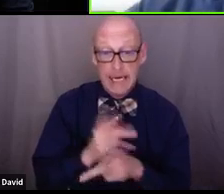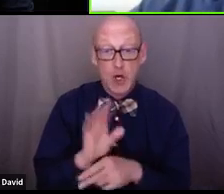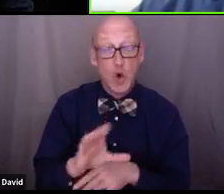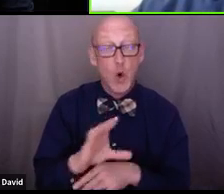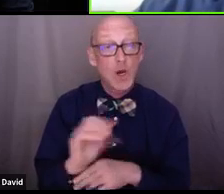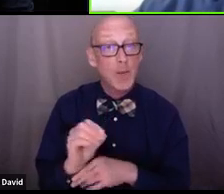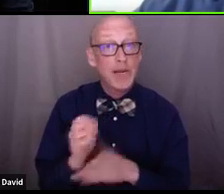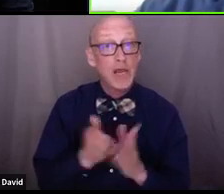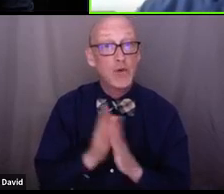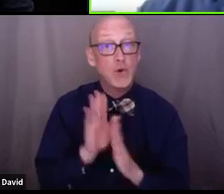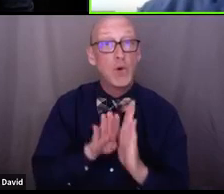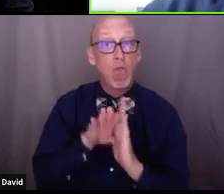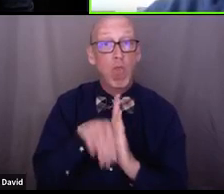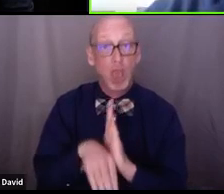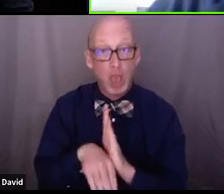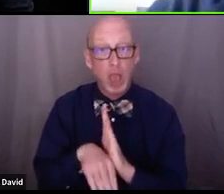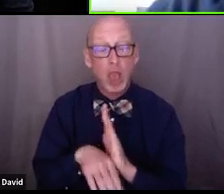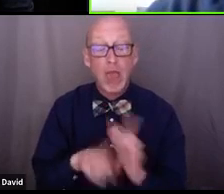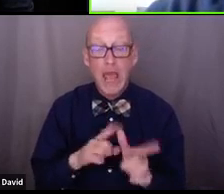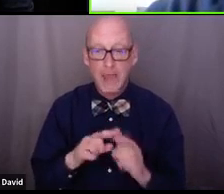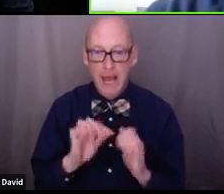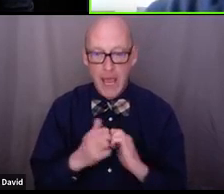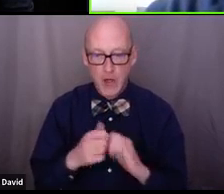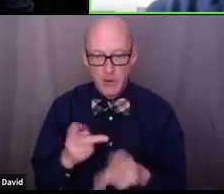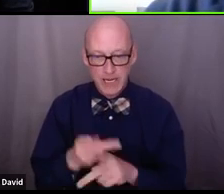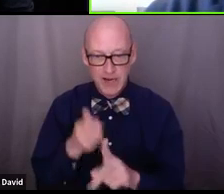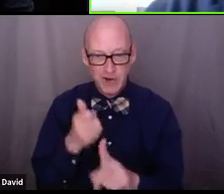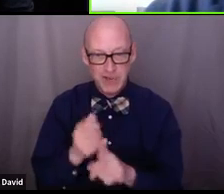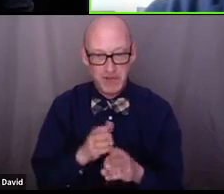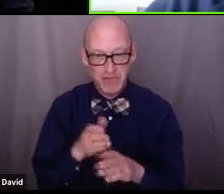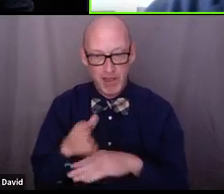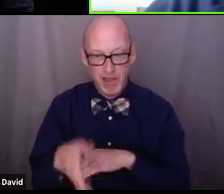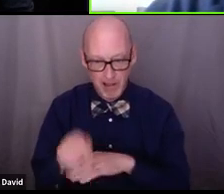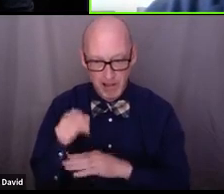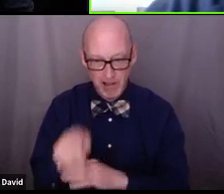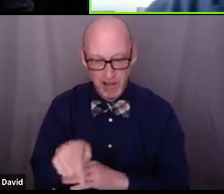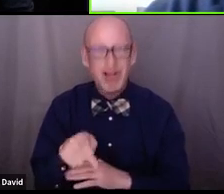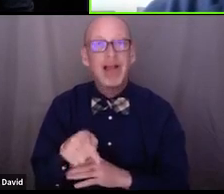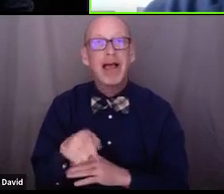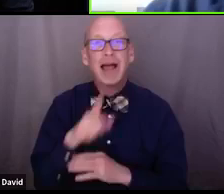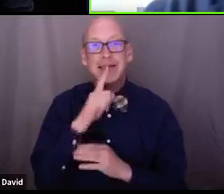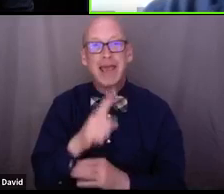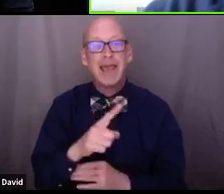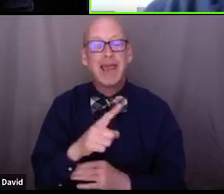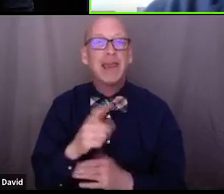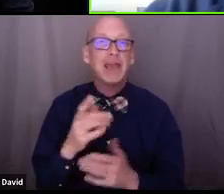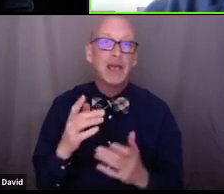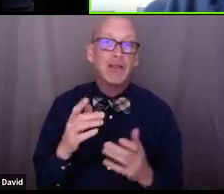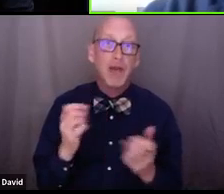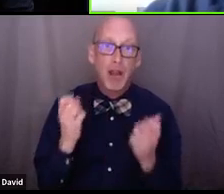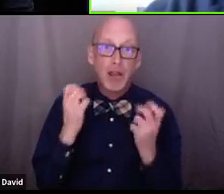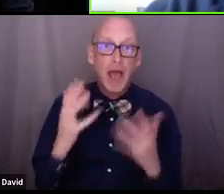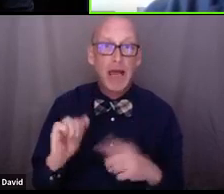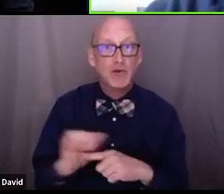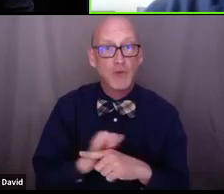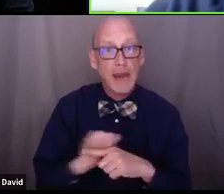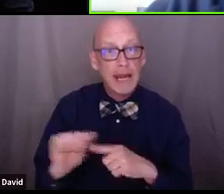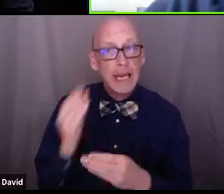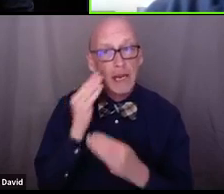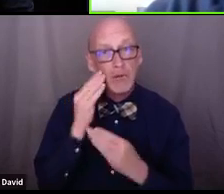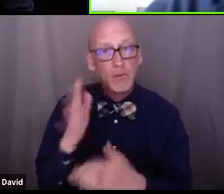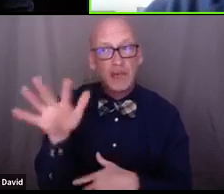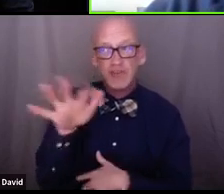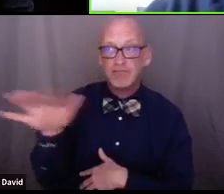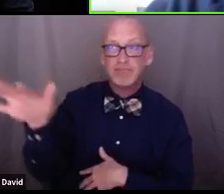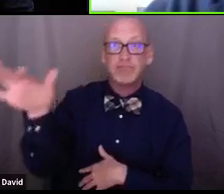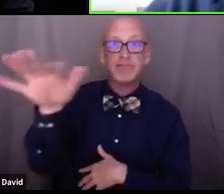Psychologically, how do you handle yourself on the other side? So I will say for sure there is a wealth of training and information out